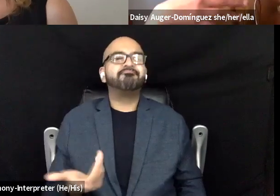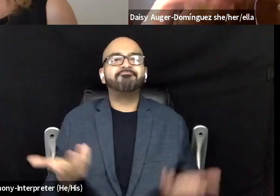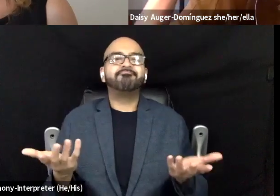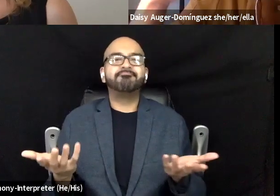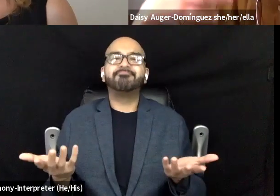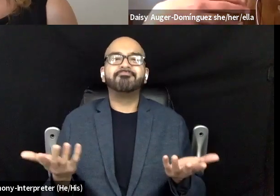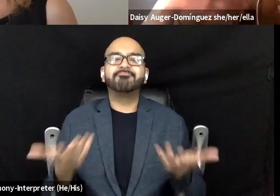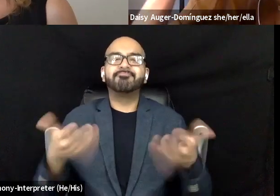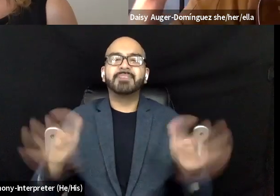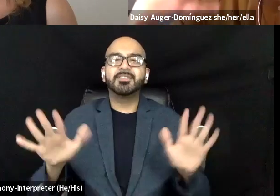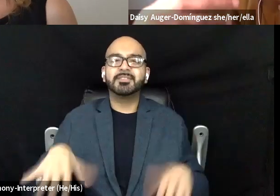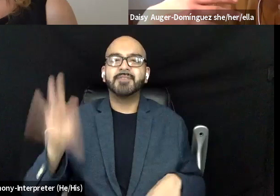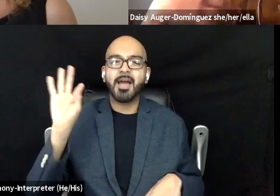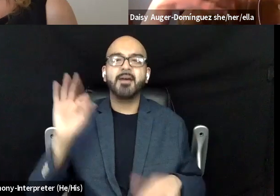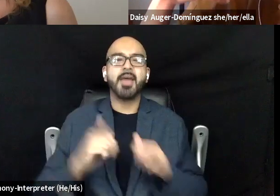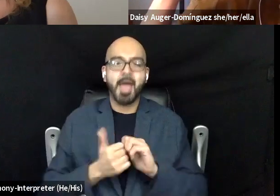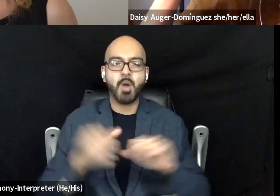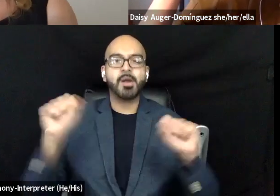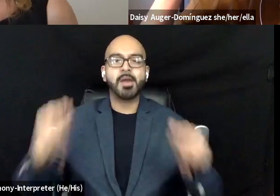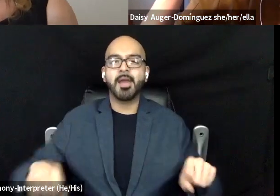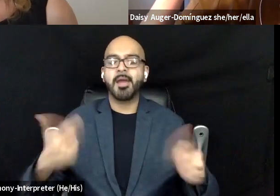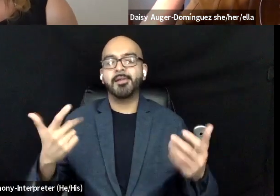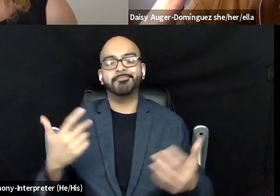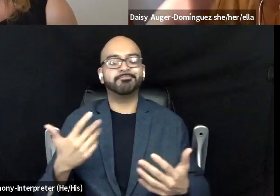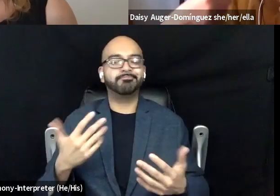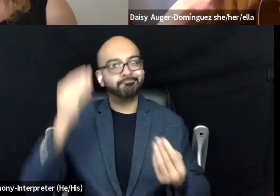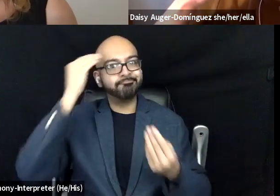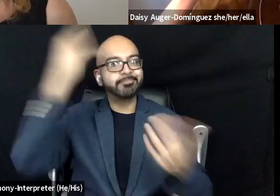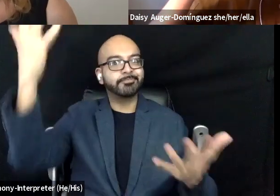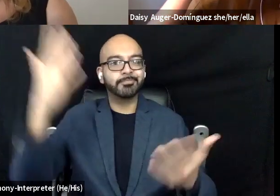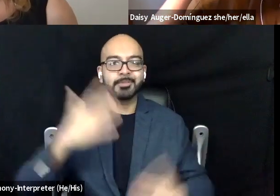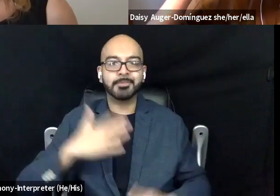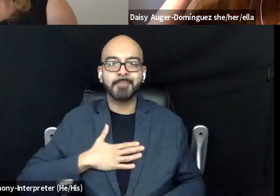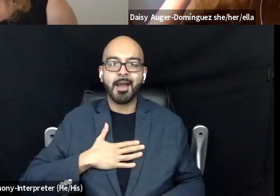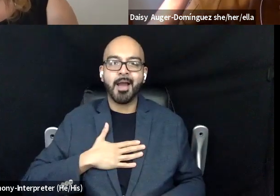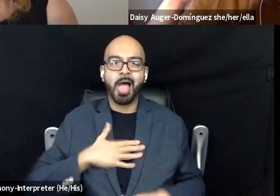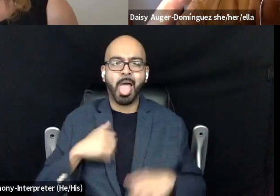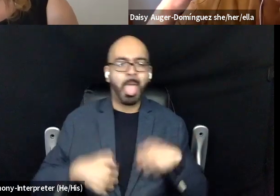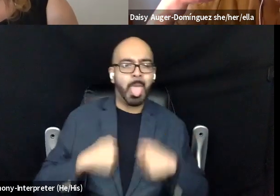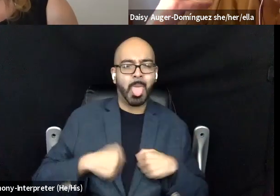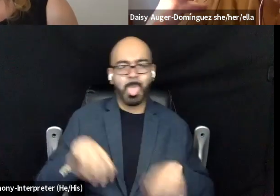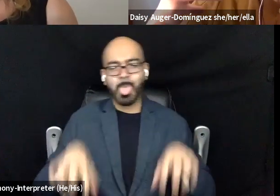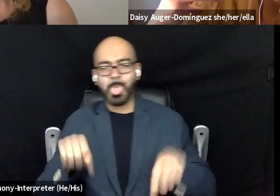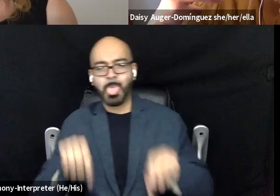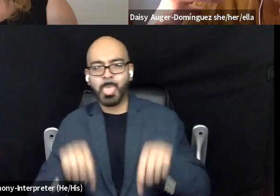I have found a way of voicing my sense of discomfort, the sense of